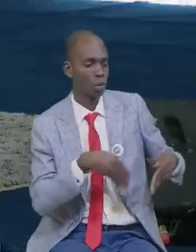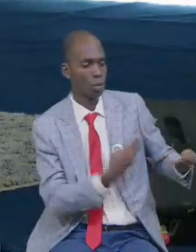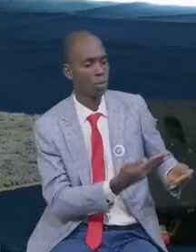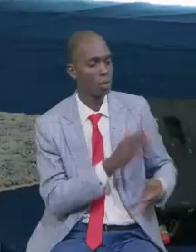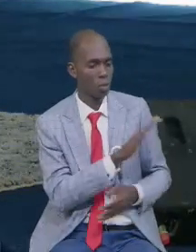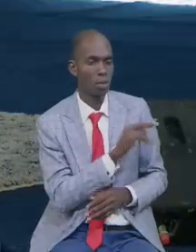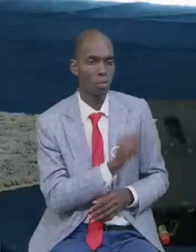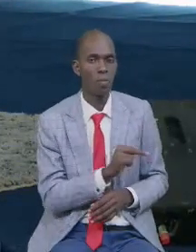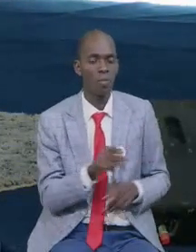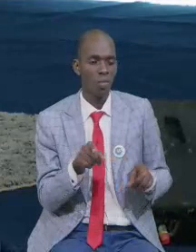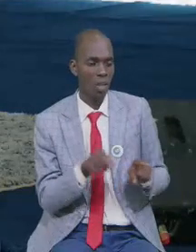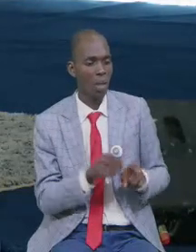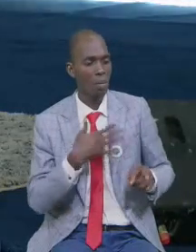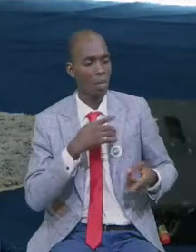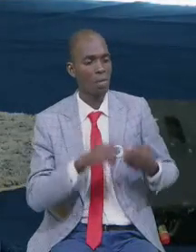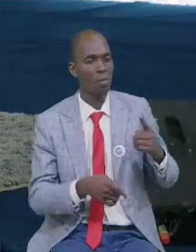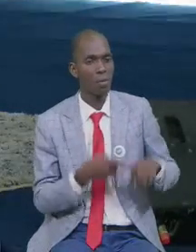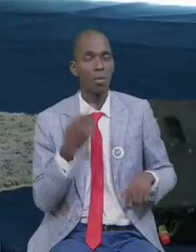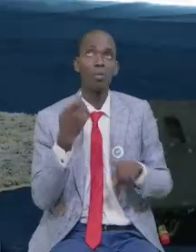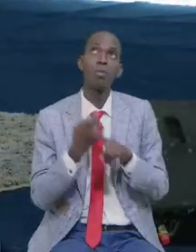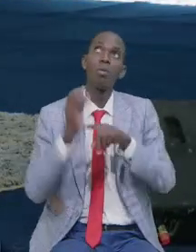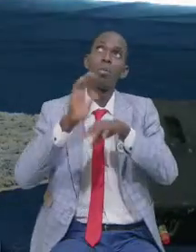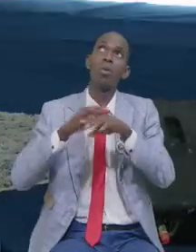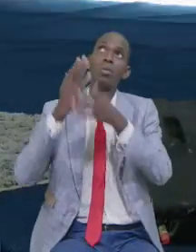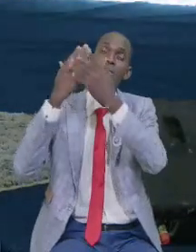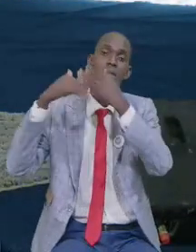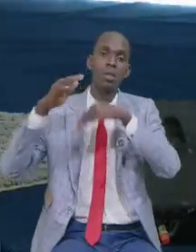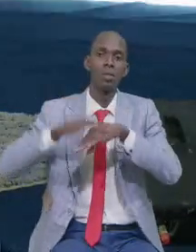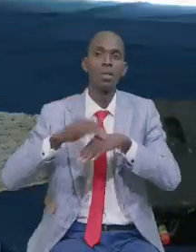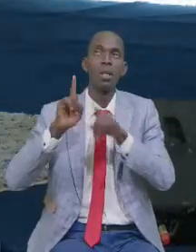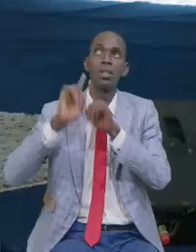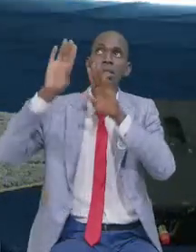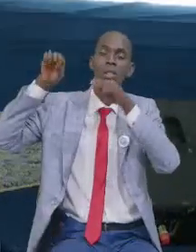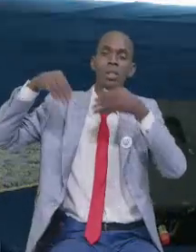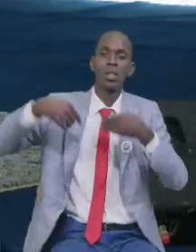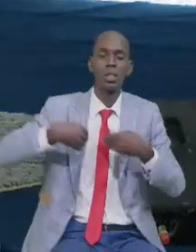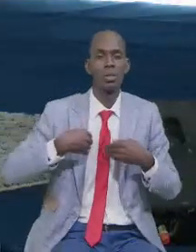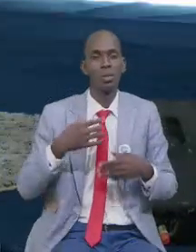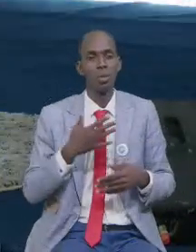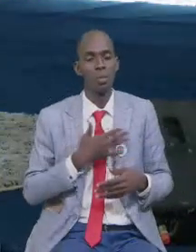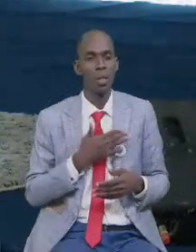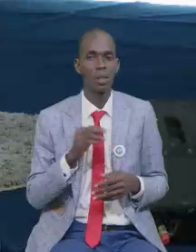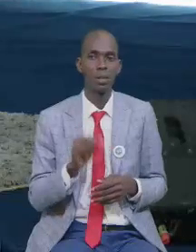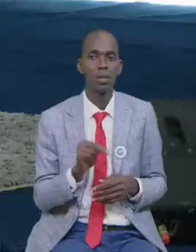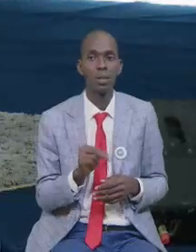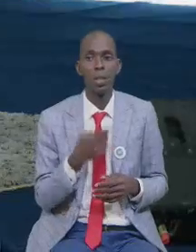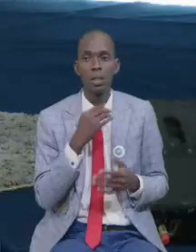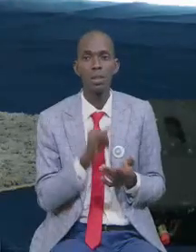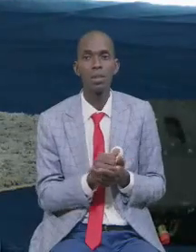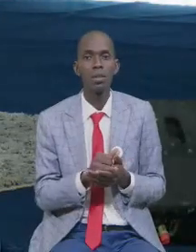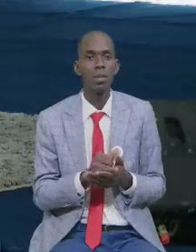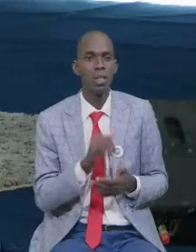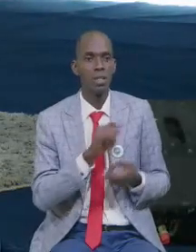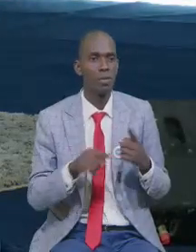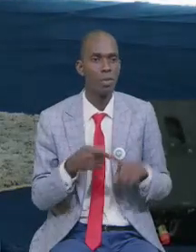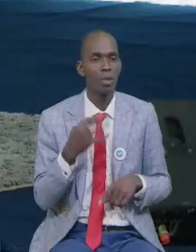my friend from on high, as he supplies my need. And he says, for a friend of mine